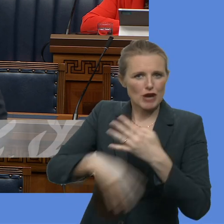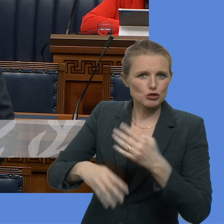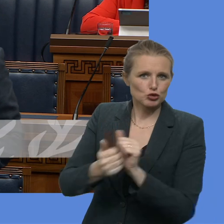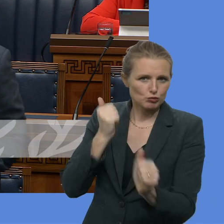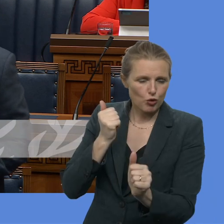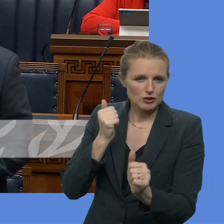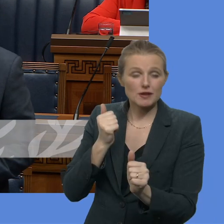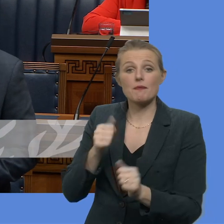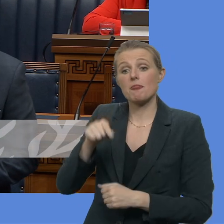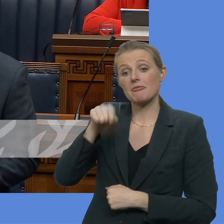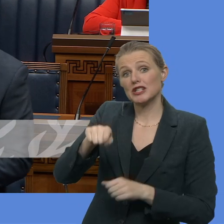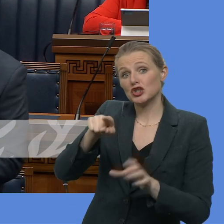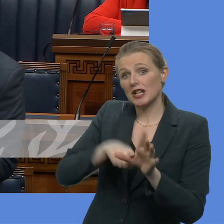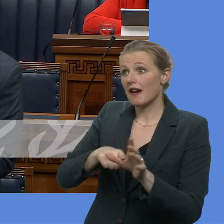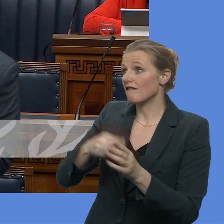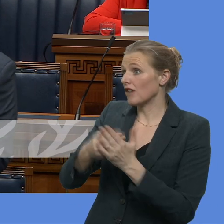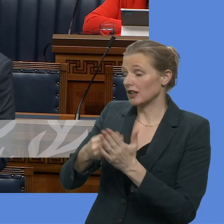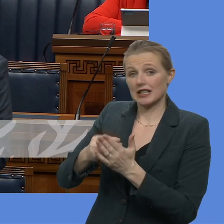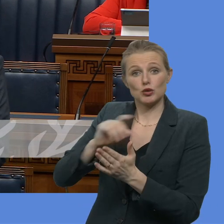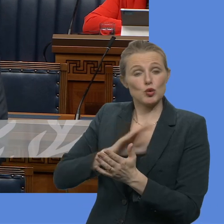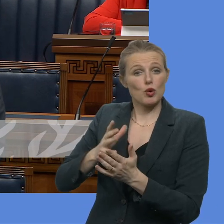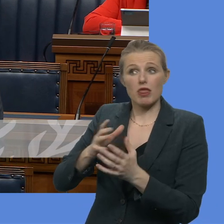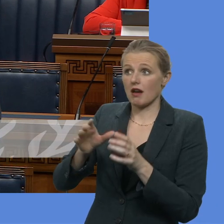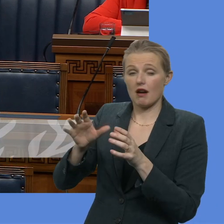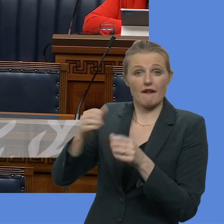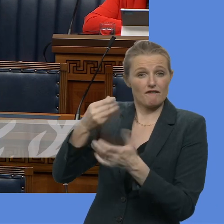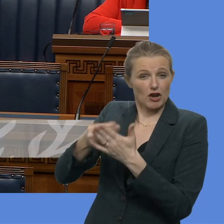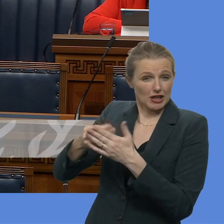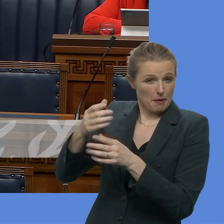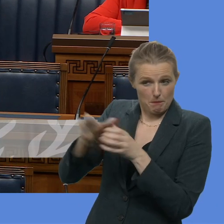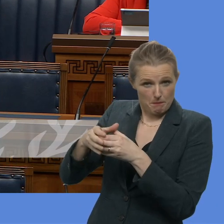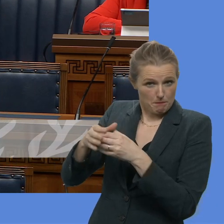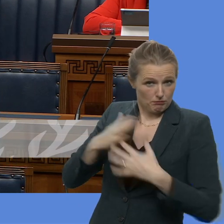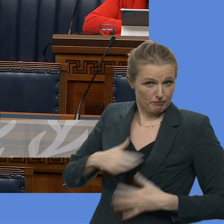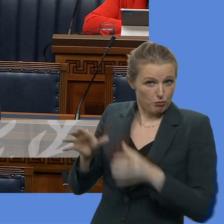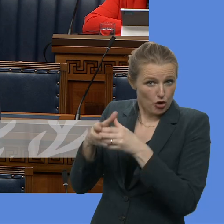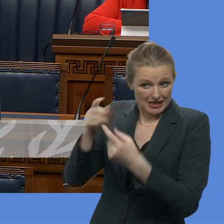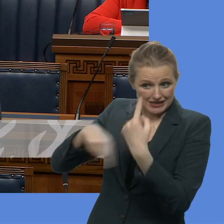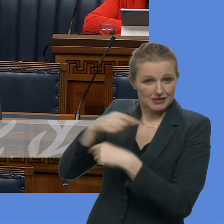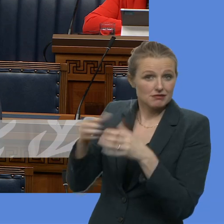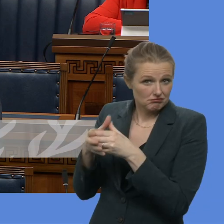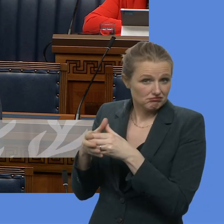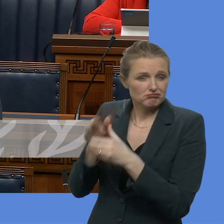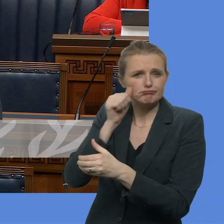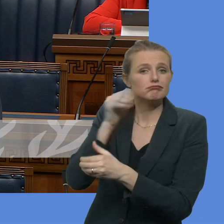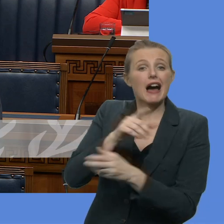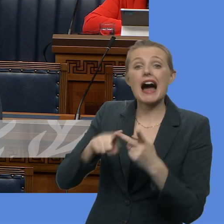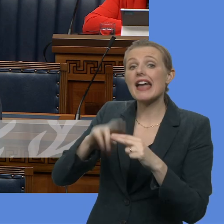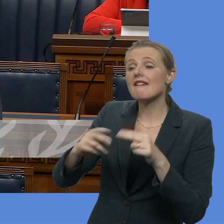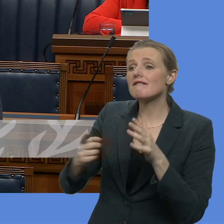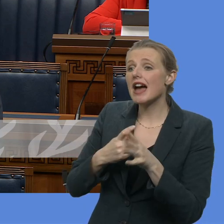year to the sports governing bodies, and by way of comparison across some of the sports governing bodies, I can advise that the IFA